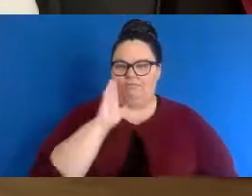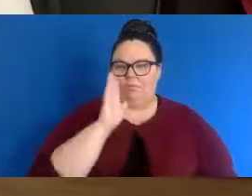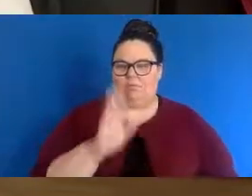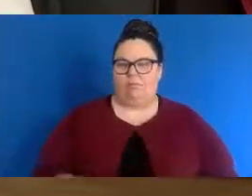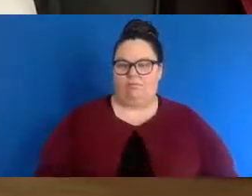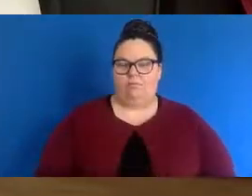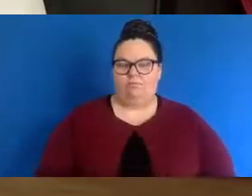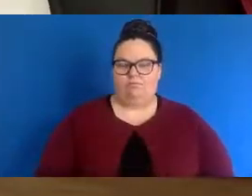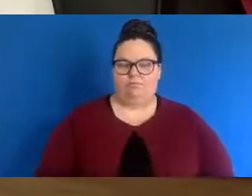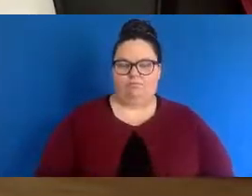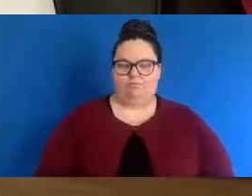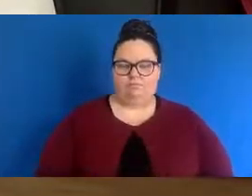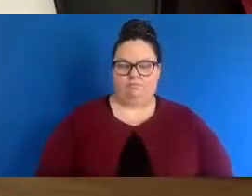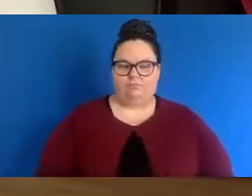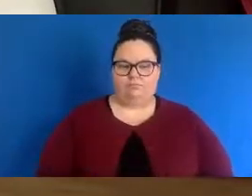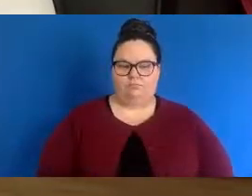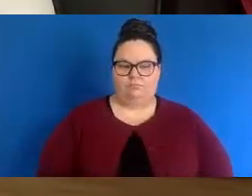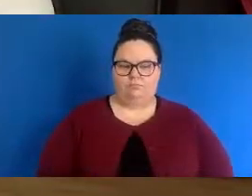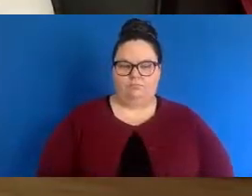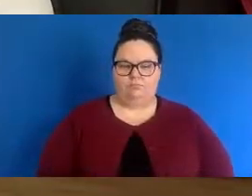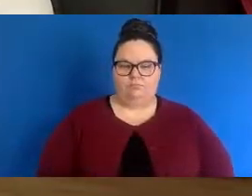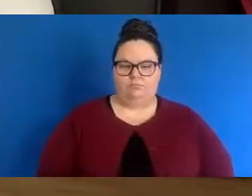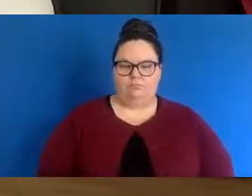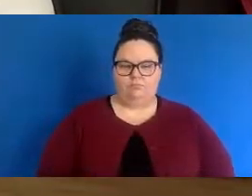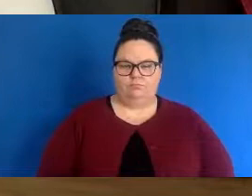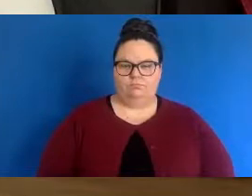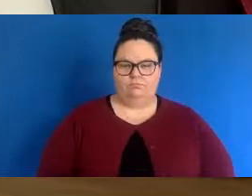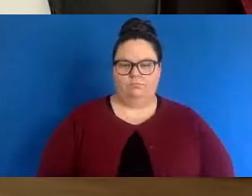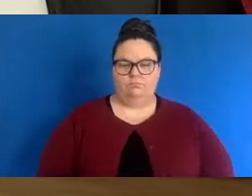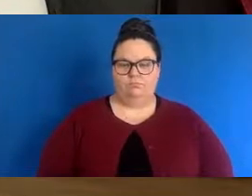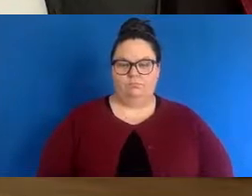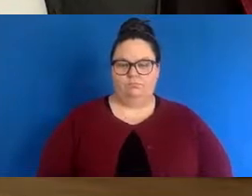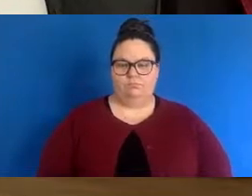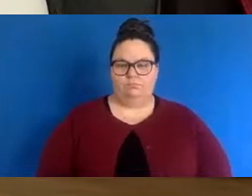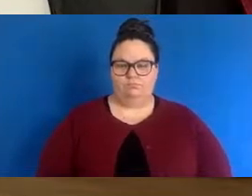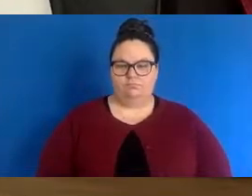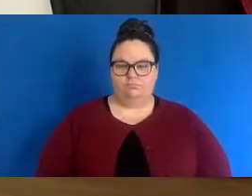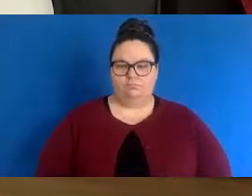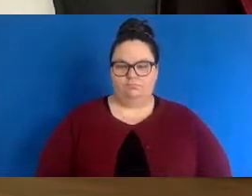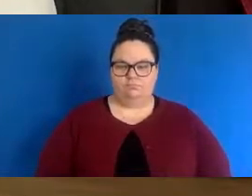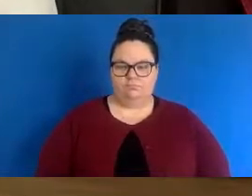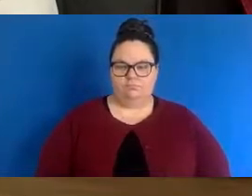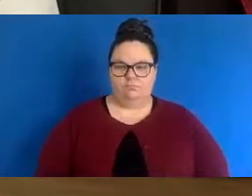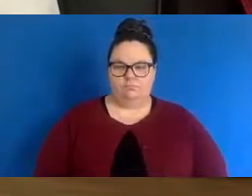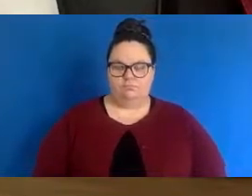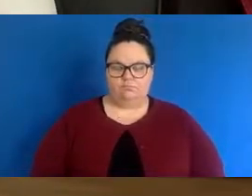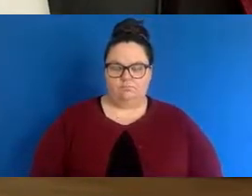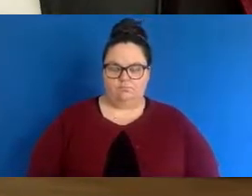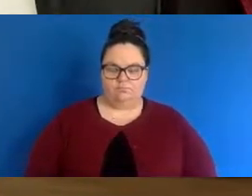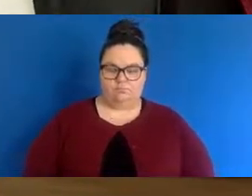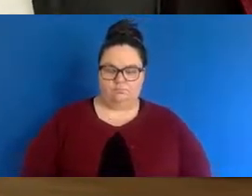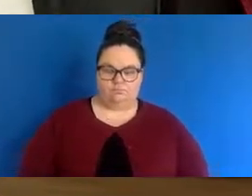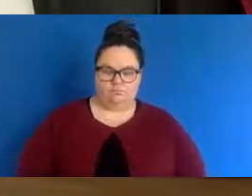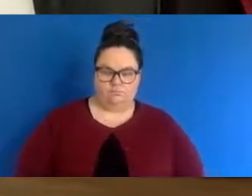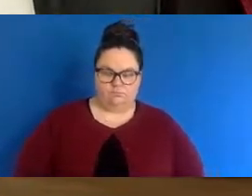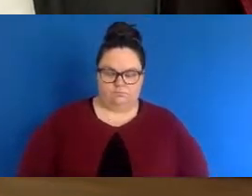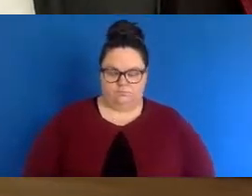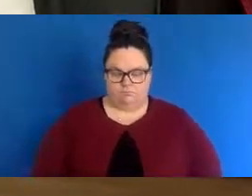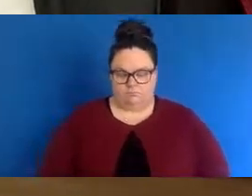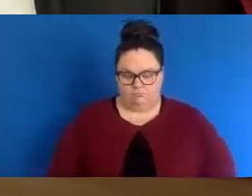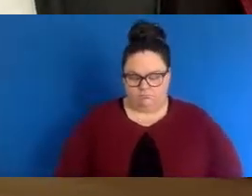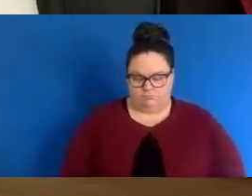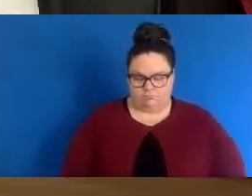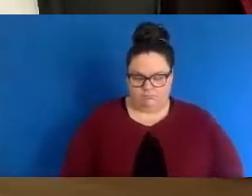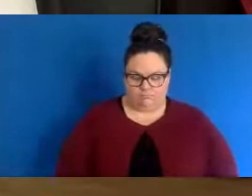setting daily and weekly records for vaccinations against COVID-19 in every corner of the province.